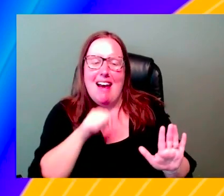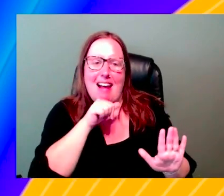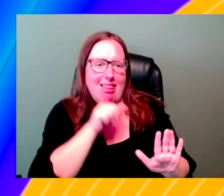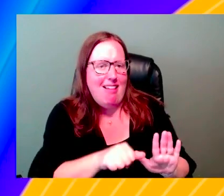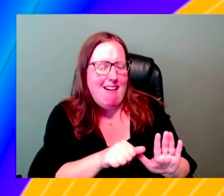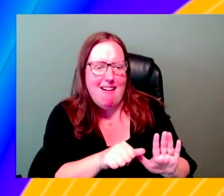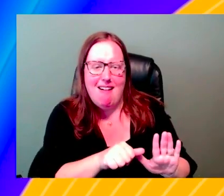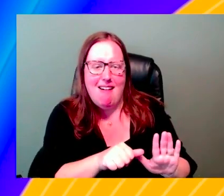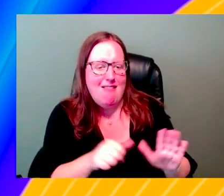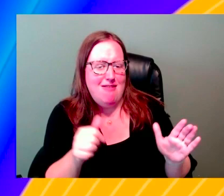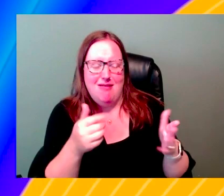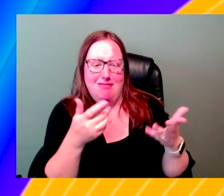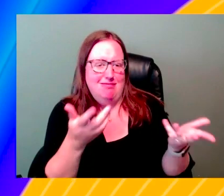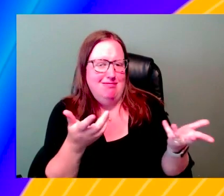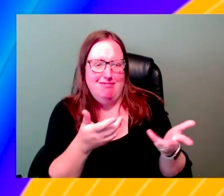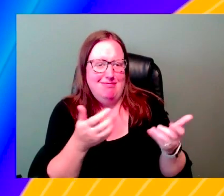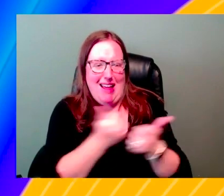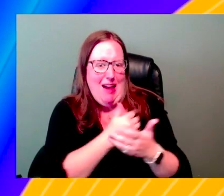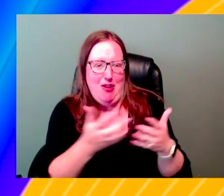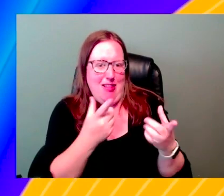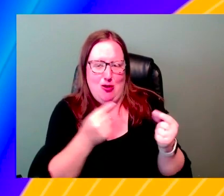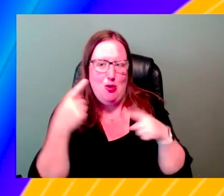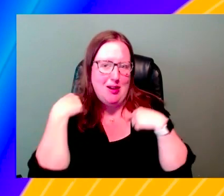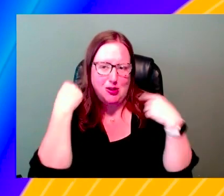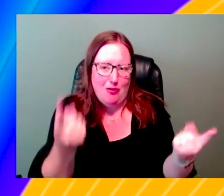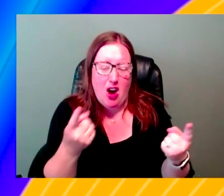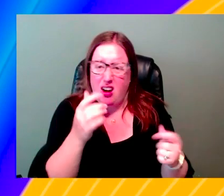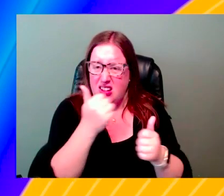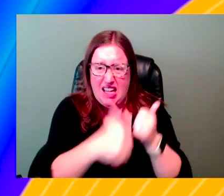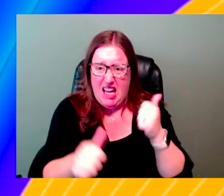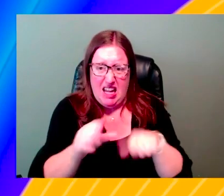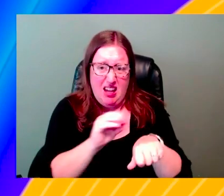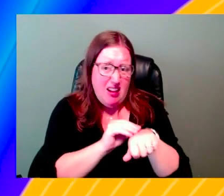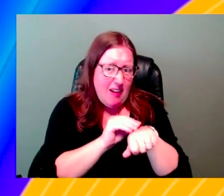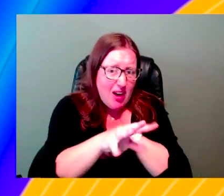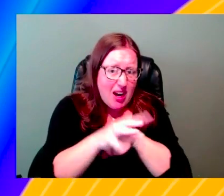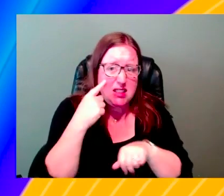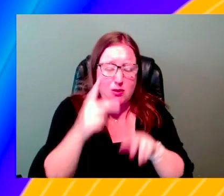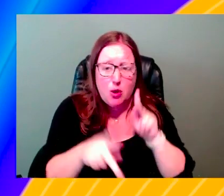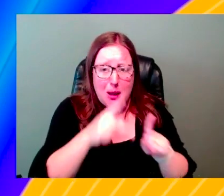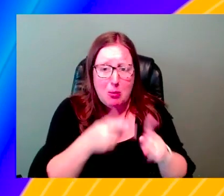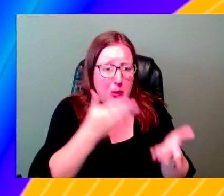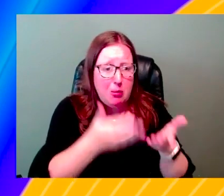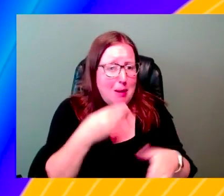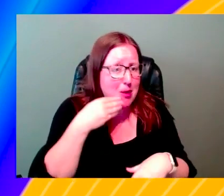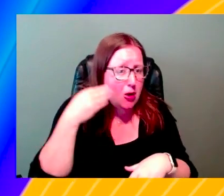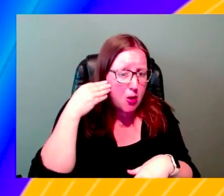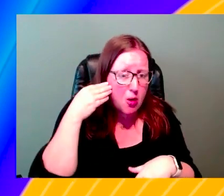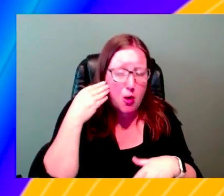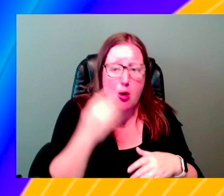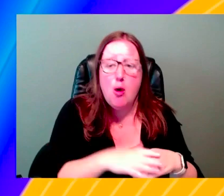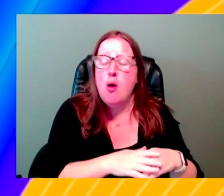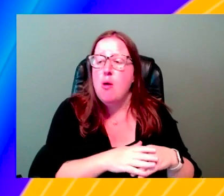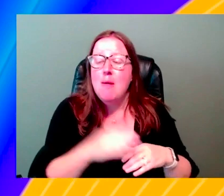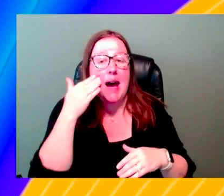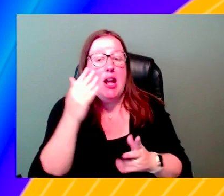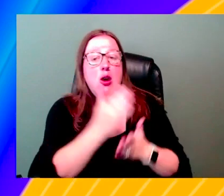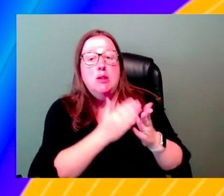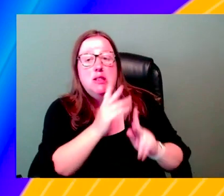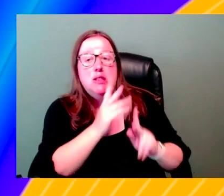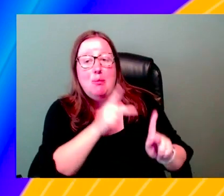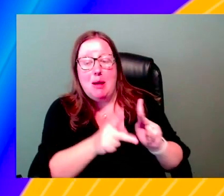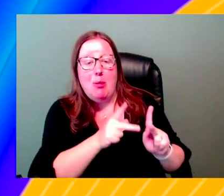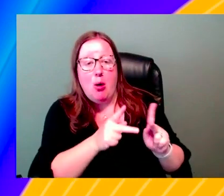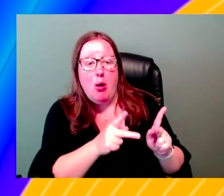you're really doing. So any advice for people at home? Like, I know there's going to be people who maybe are just like,